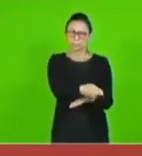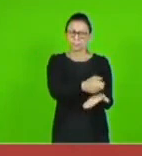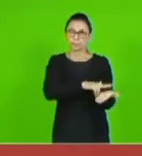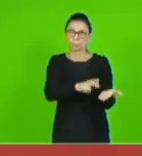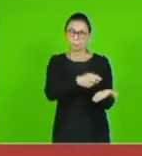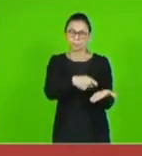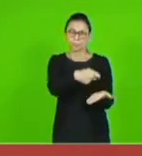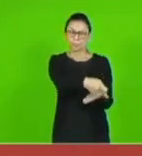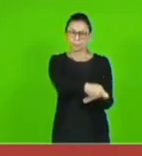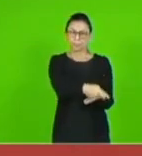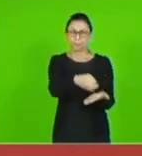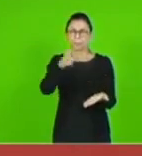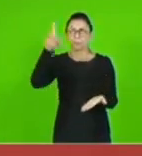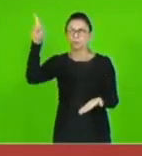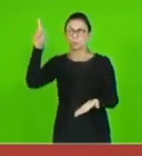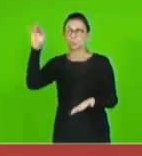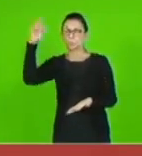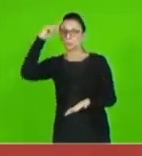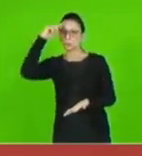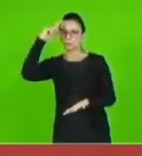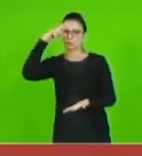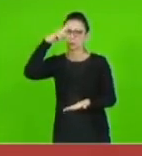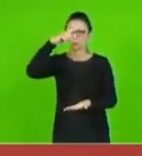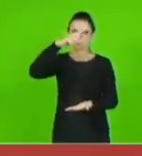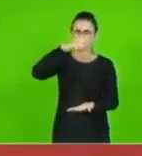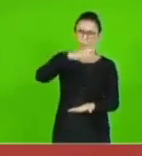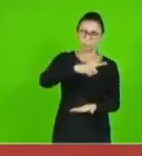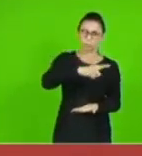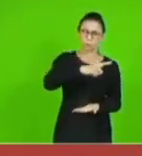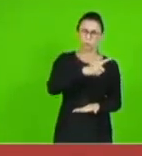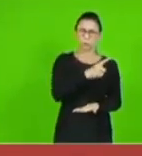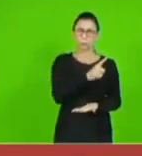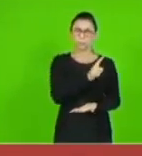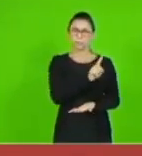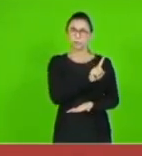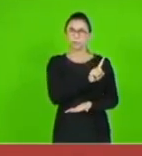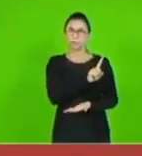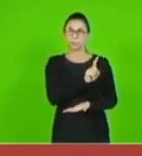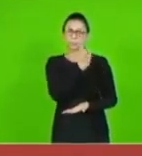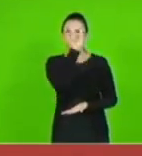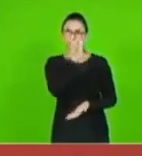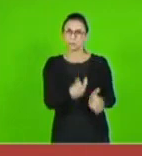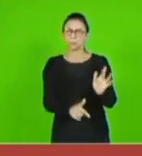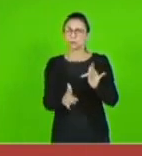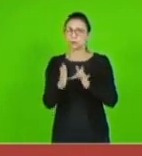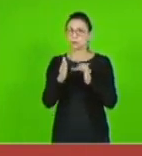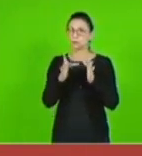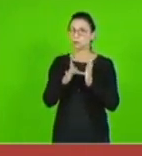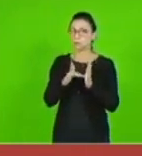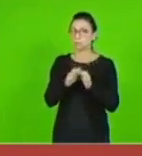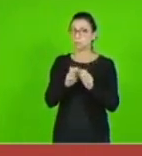Lord sent an angel to give him a letter. And